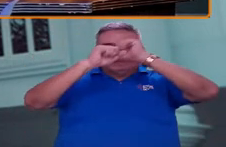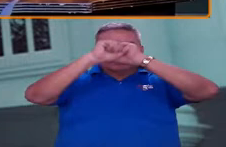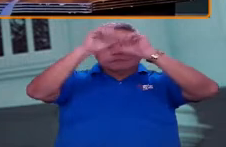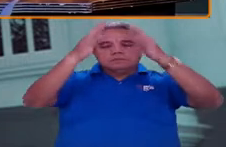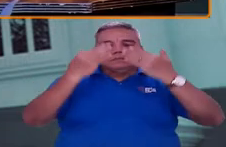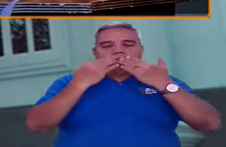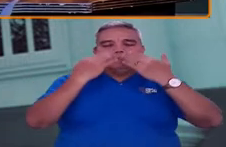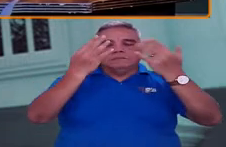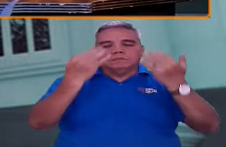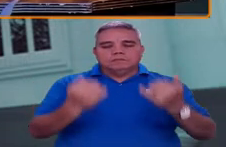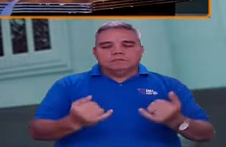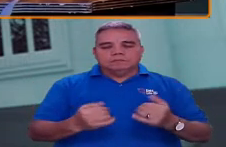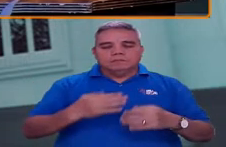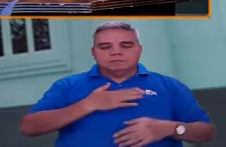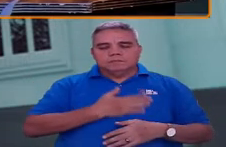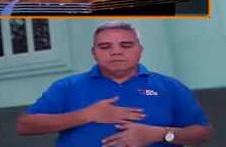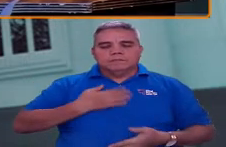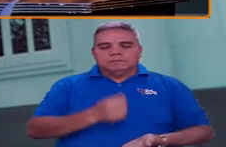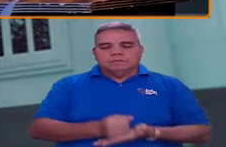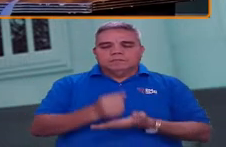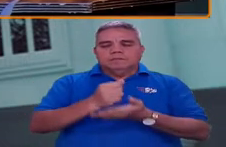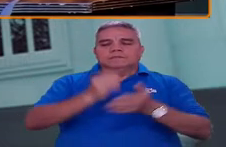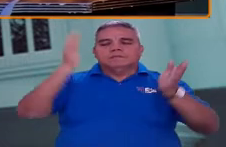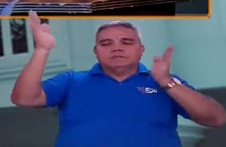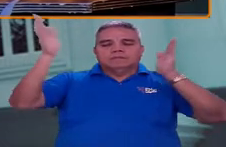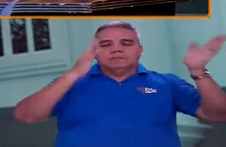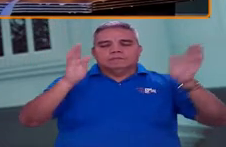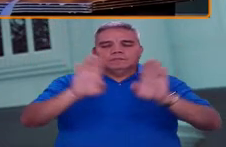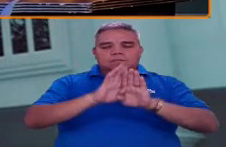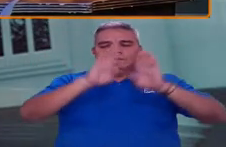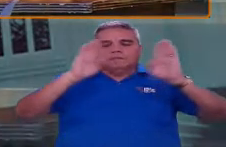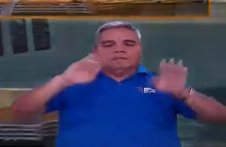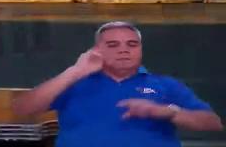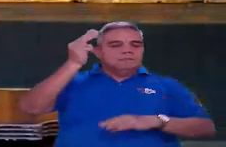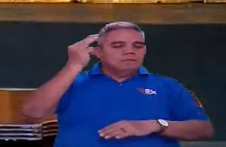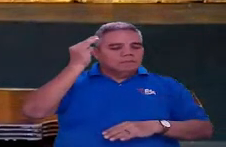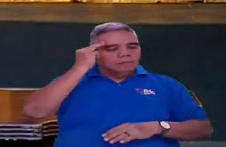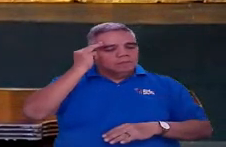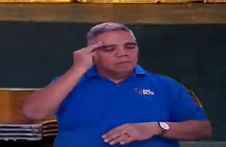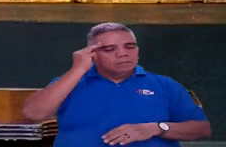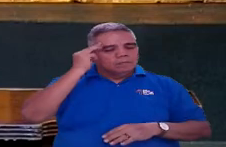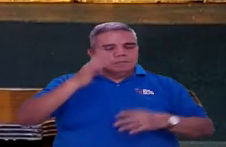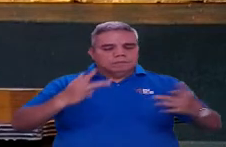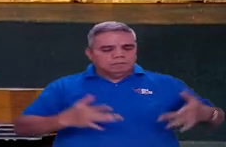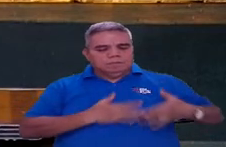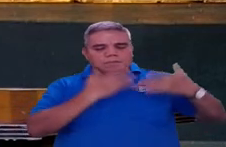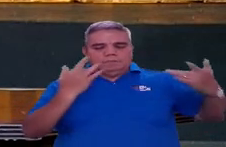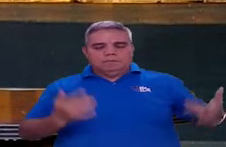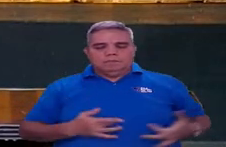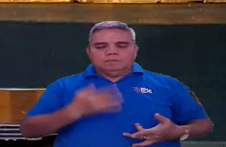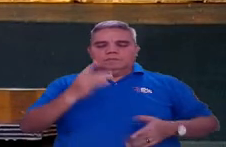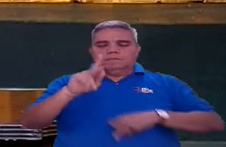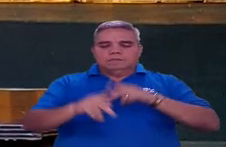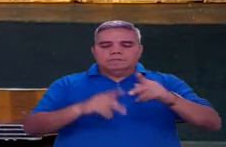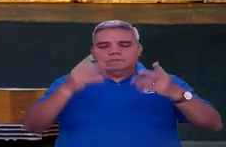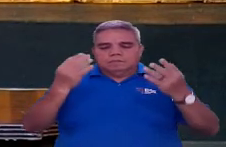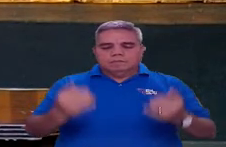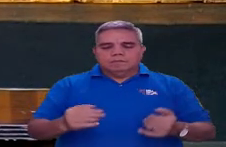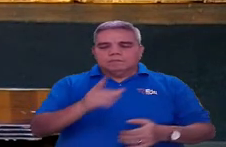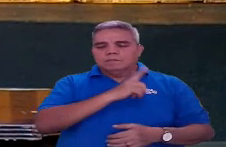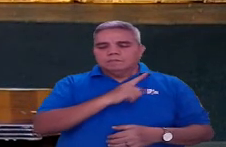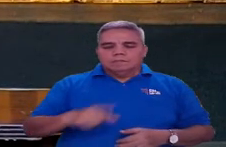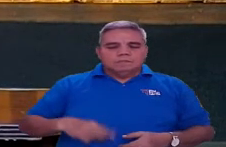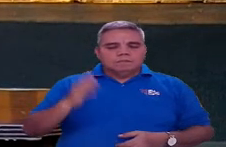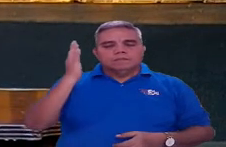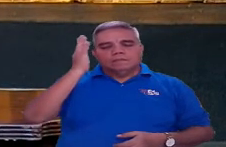bless our time together now. Help your servant and open the minds and hearts of your people today. Lord God,